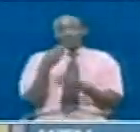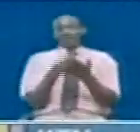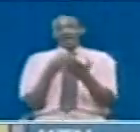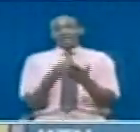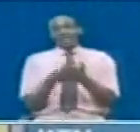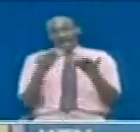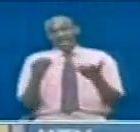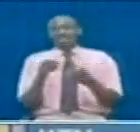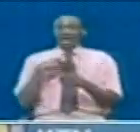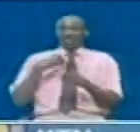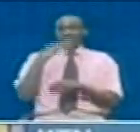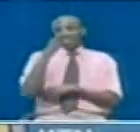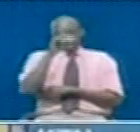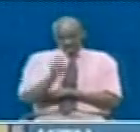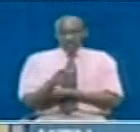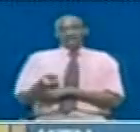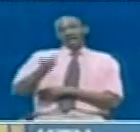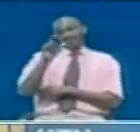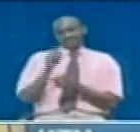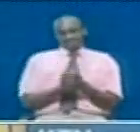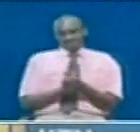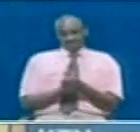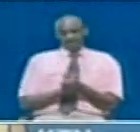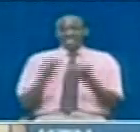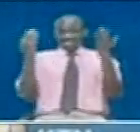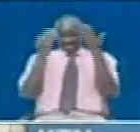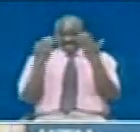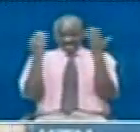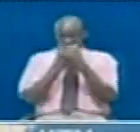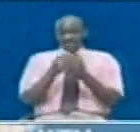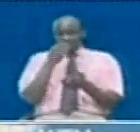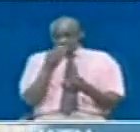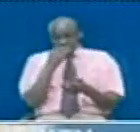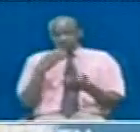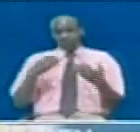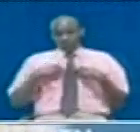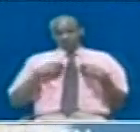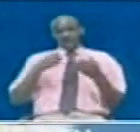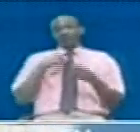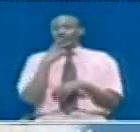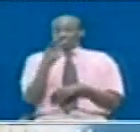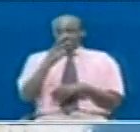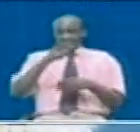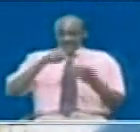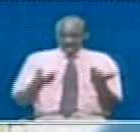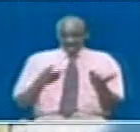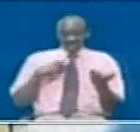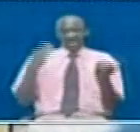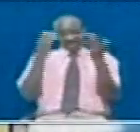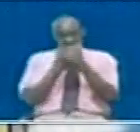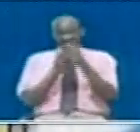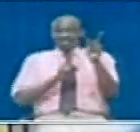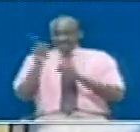wage and a further 3,000 shillings. Night shift meal allowances will double to 200 shillings a night as